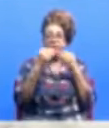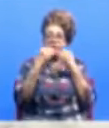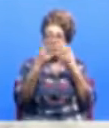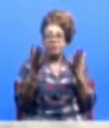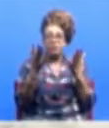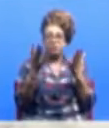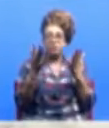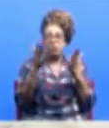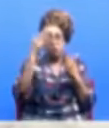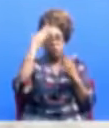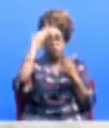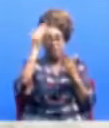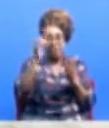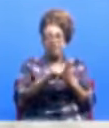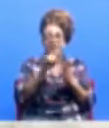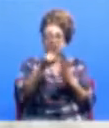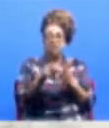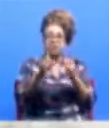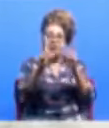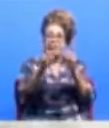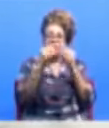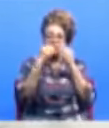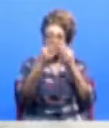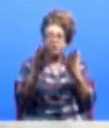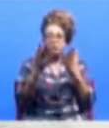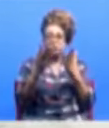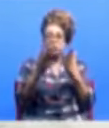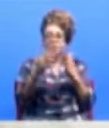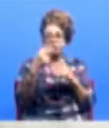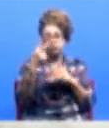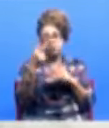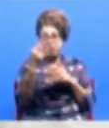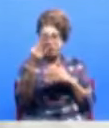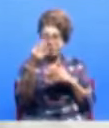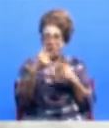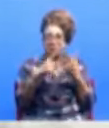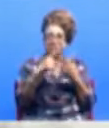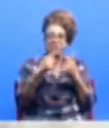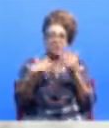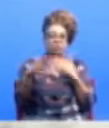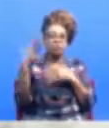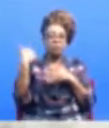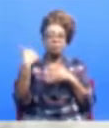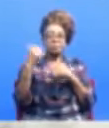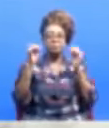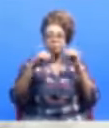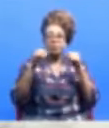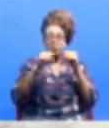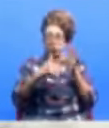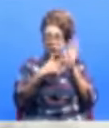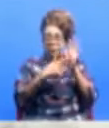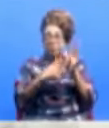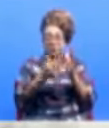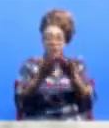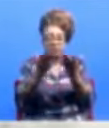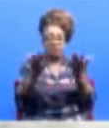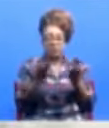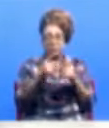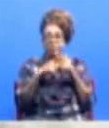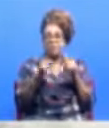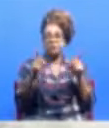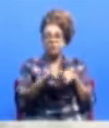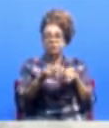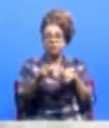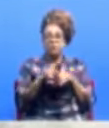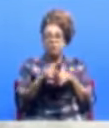information, knowingly that this information was for 2-3 years ago. So and this one we've been able to demonstrate it here, but you